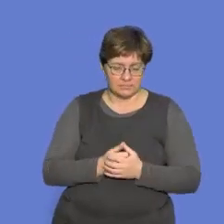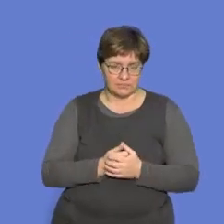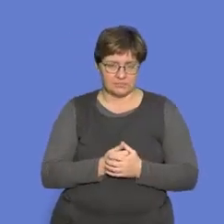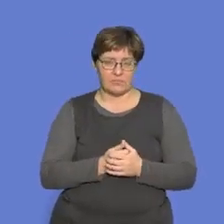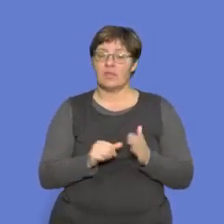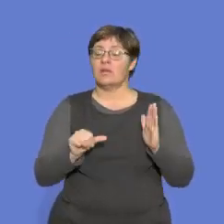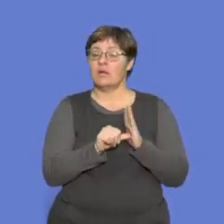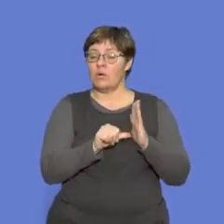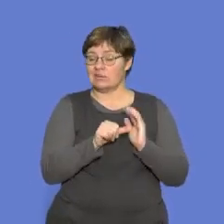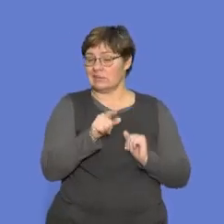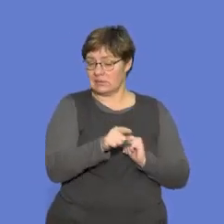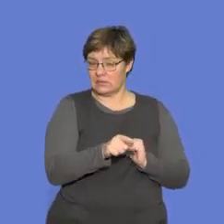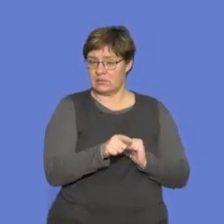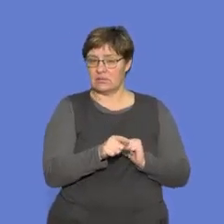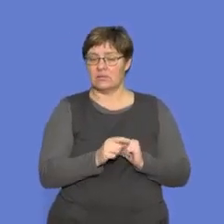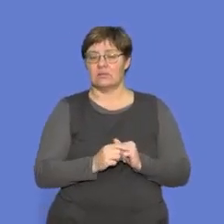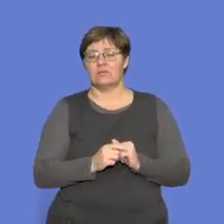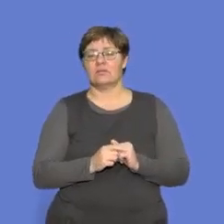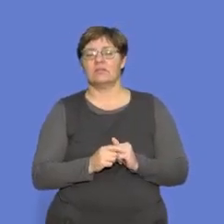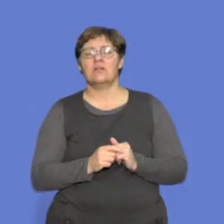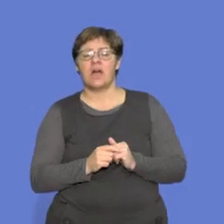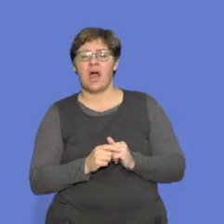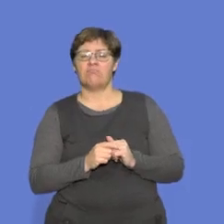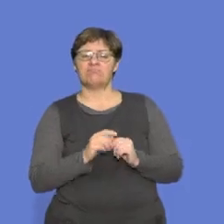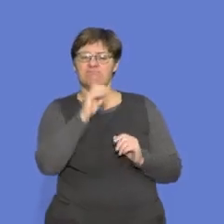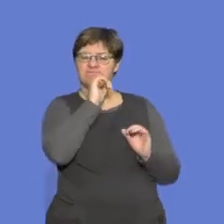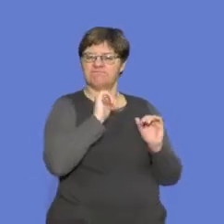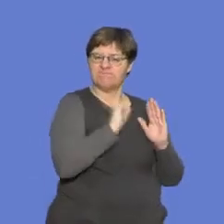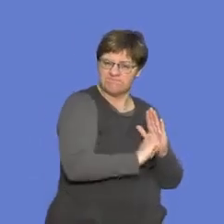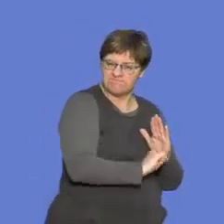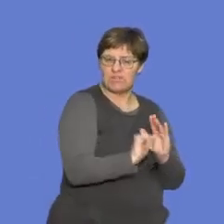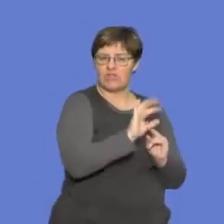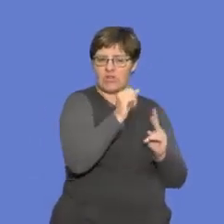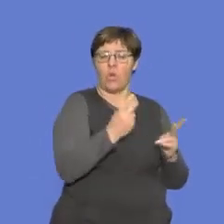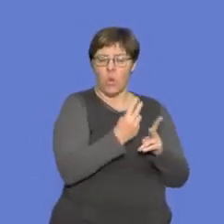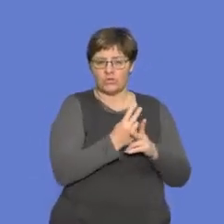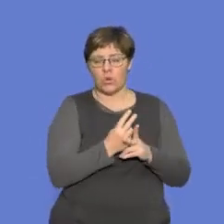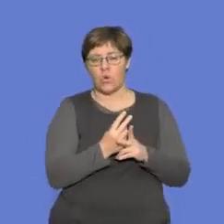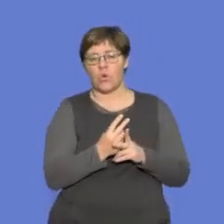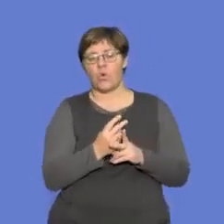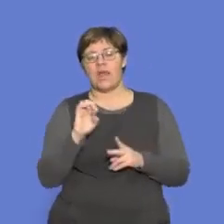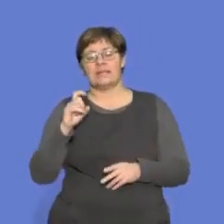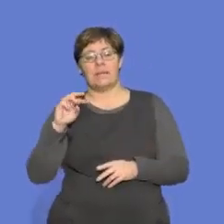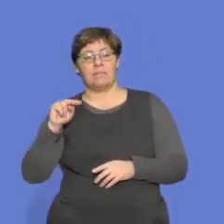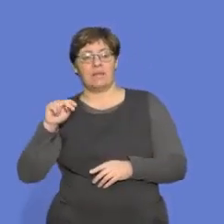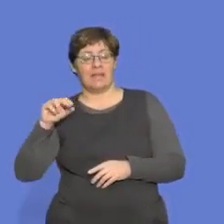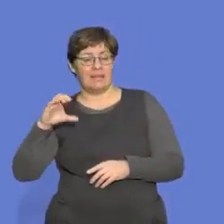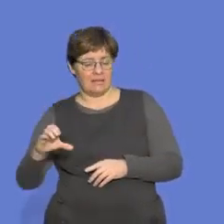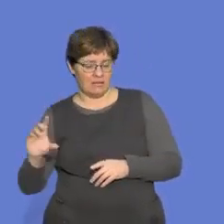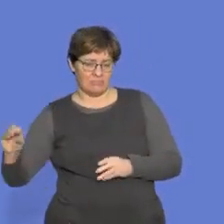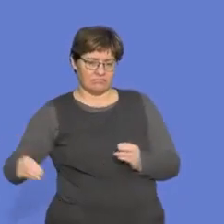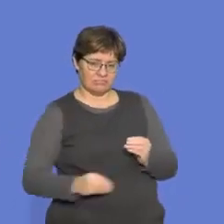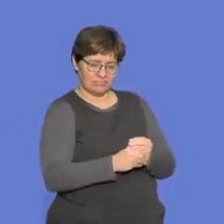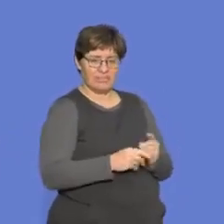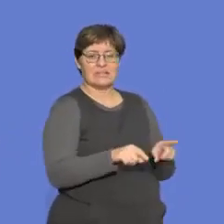that these biomes are home to some indigenous species as well as the endemic species. So let's try and unpack that and move on to